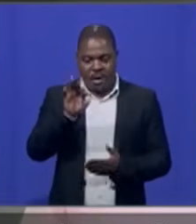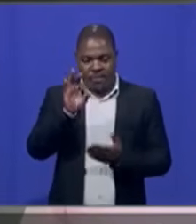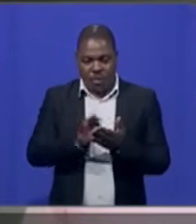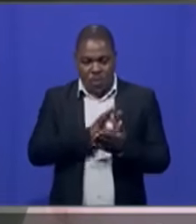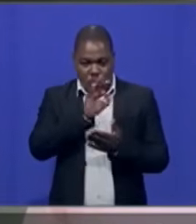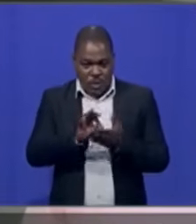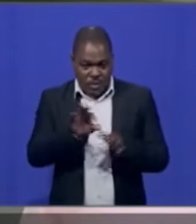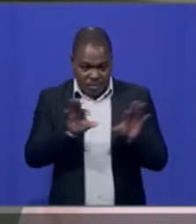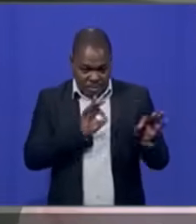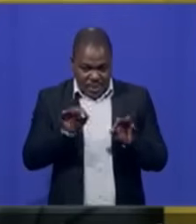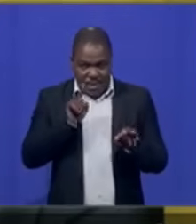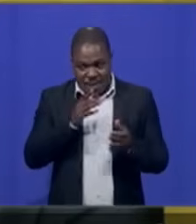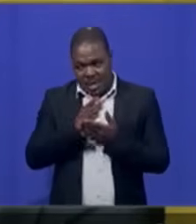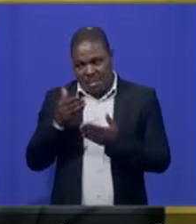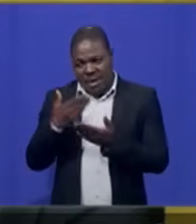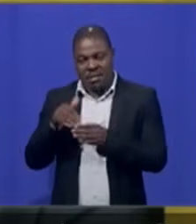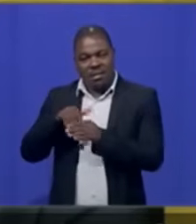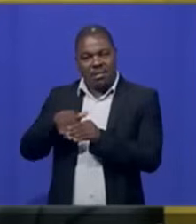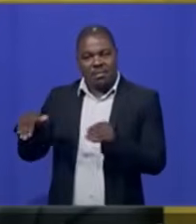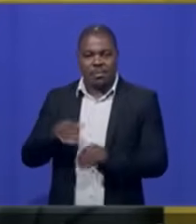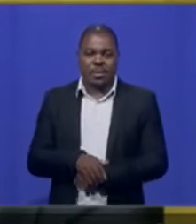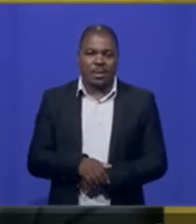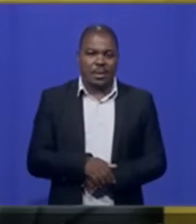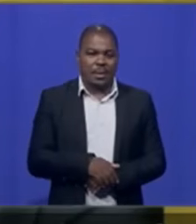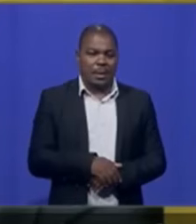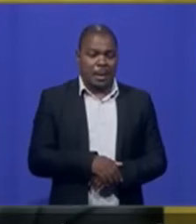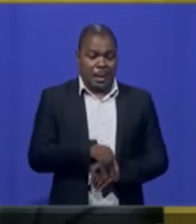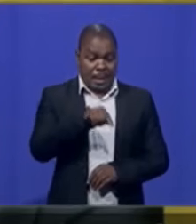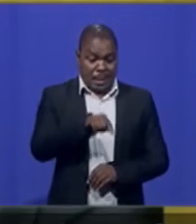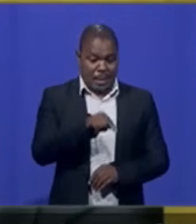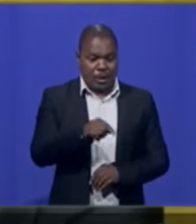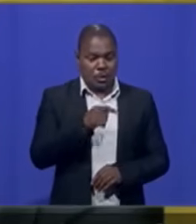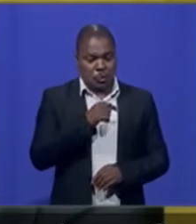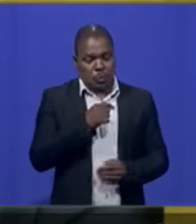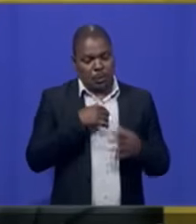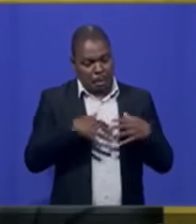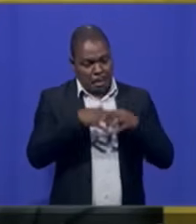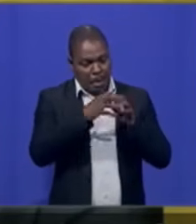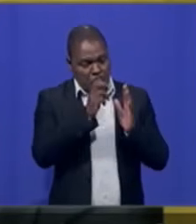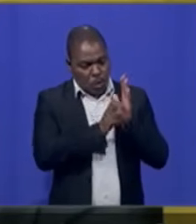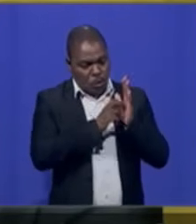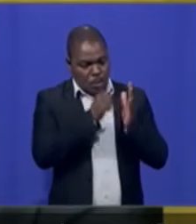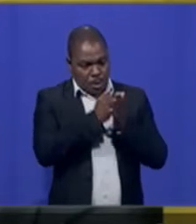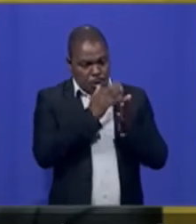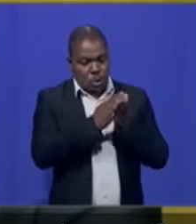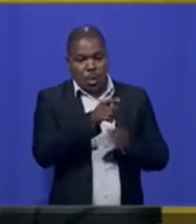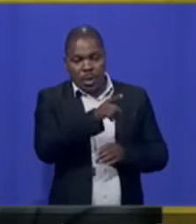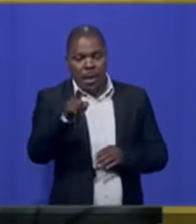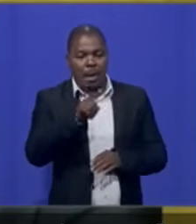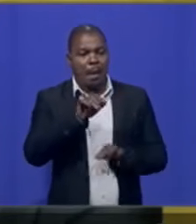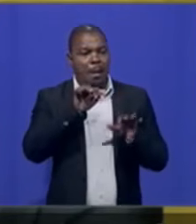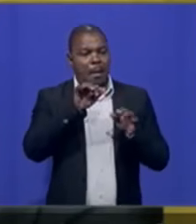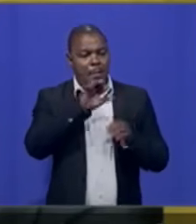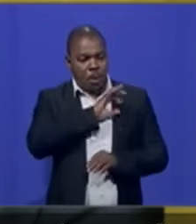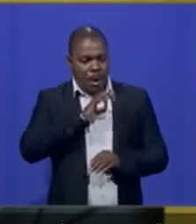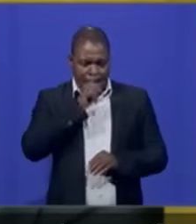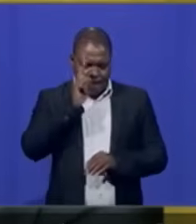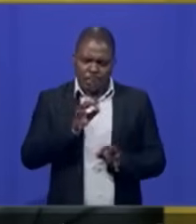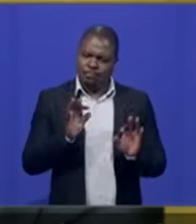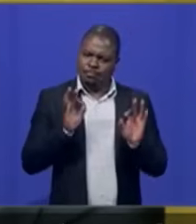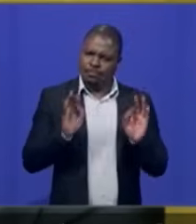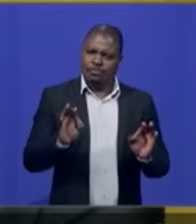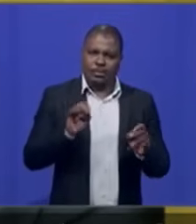kgetha bomeyara. These measures are designed to ensure that candidates are not only politically grounded but possess